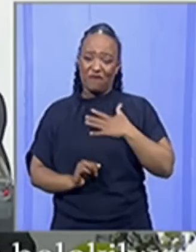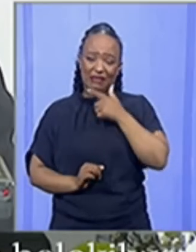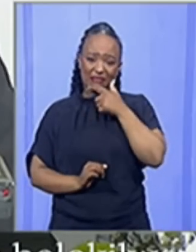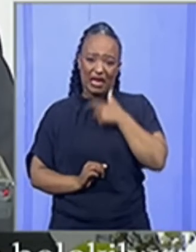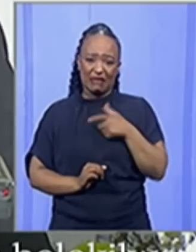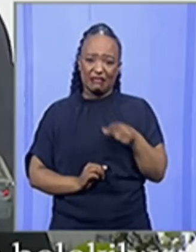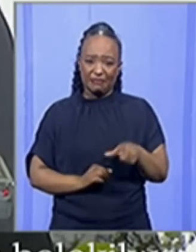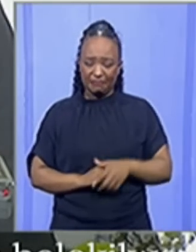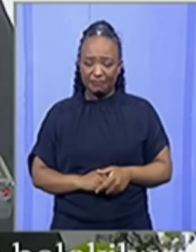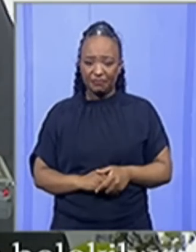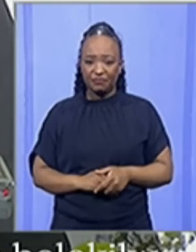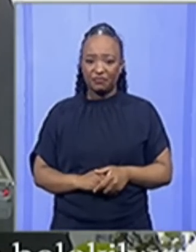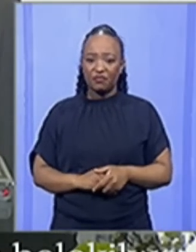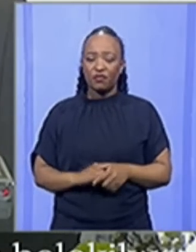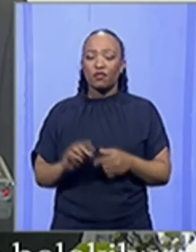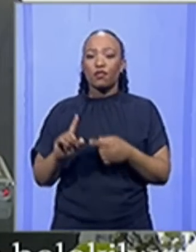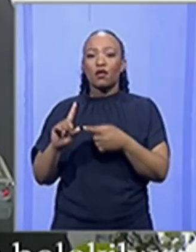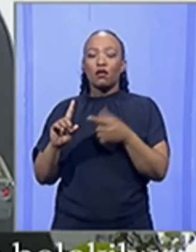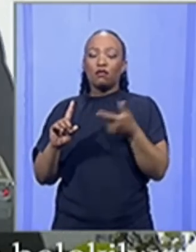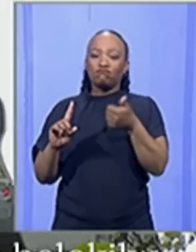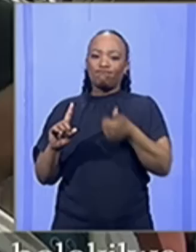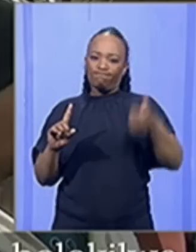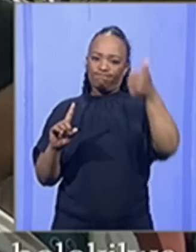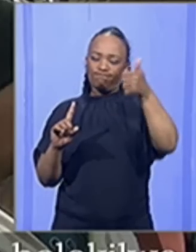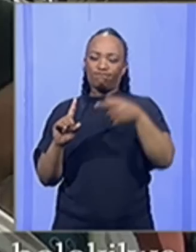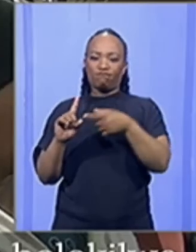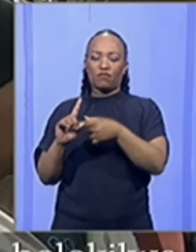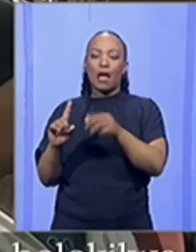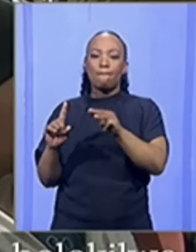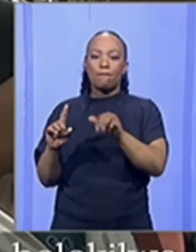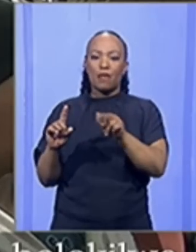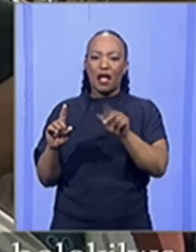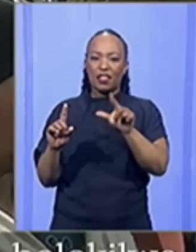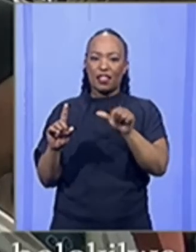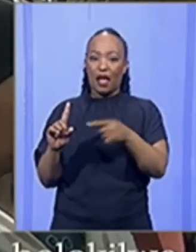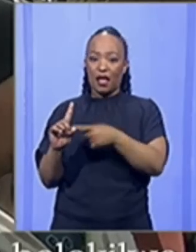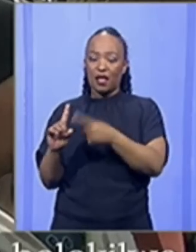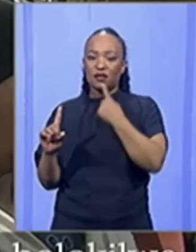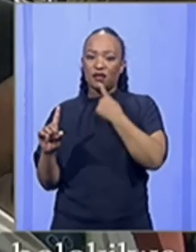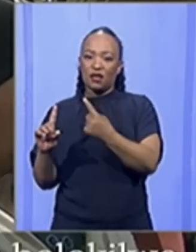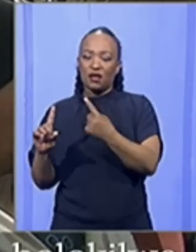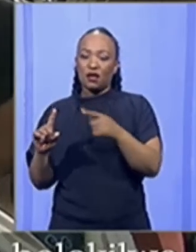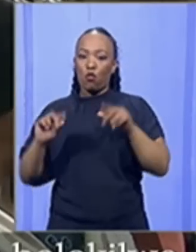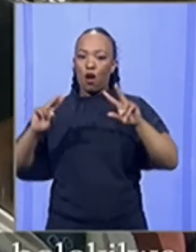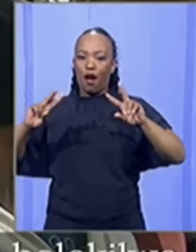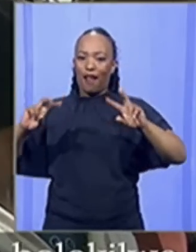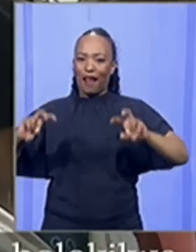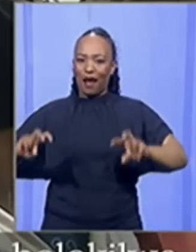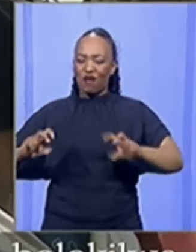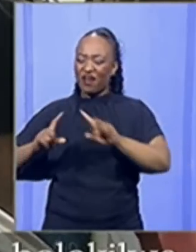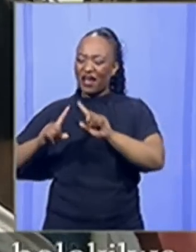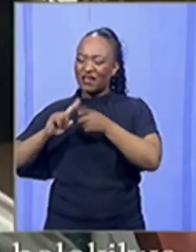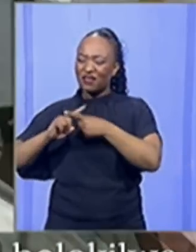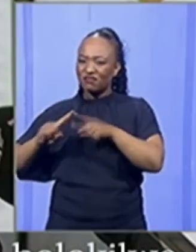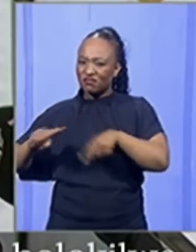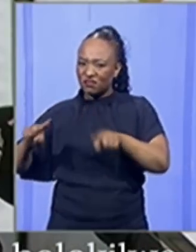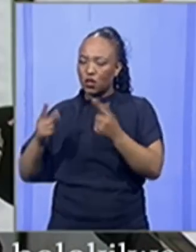ya Mpumalanga Mandla Ndlovu o boleletse Bataphitlhong gore dipatlisiso tse di tseneletseng tsa kotsi eo di tlile go